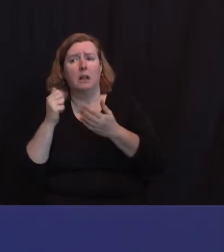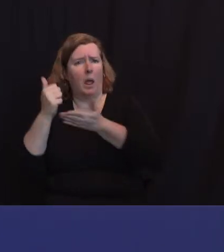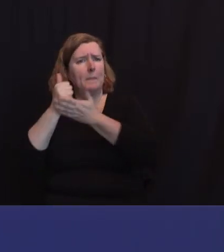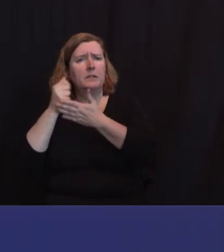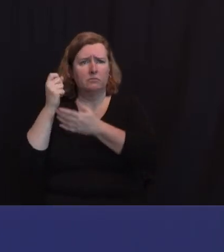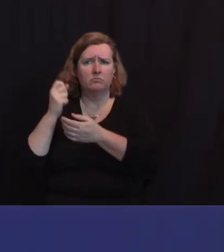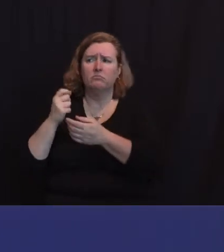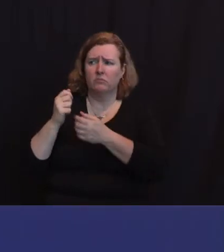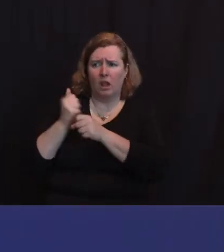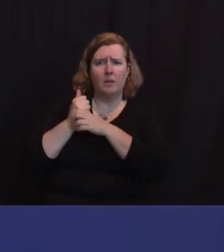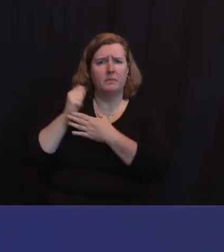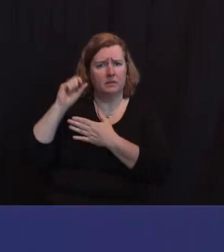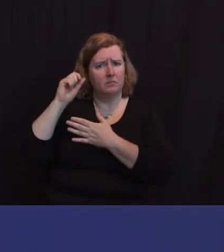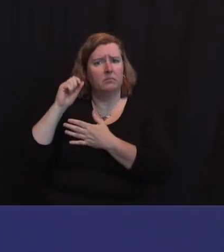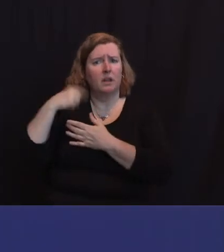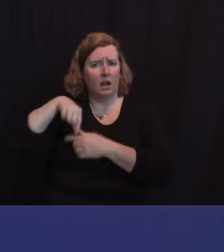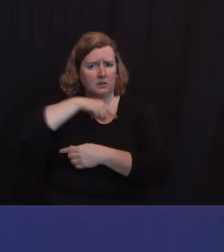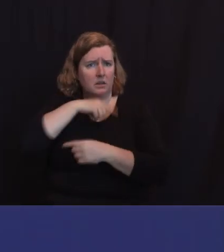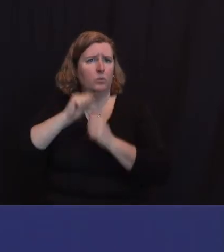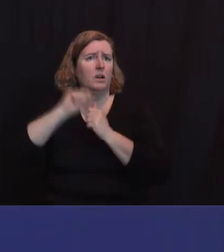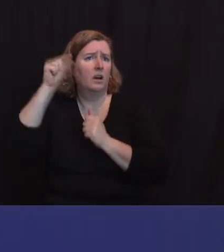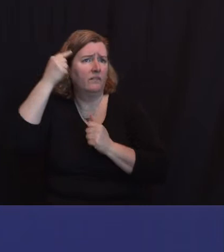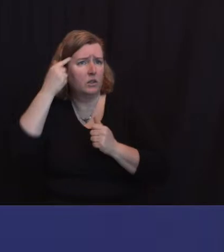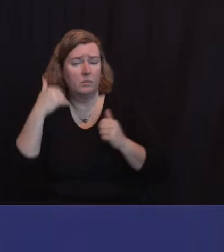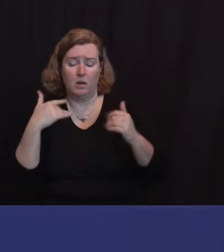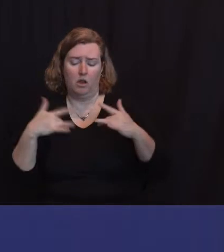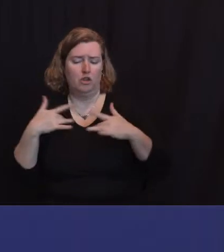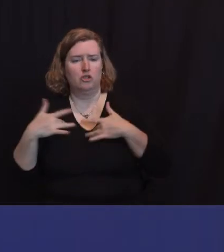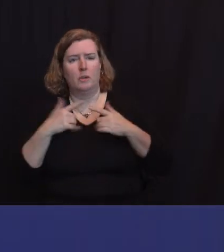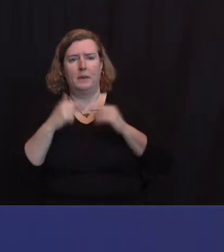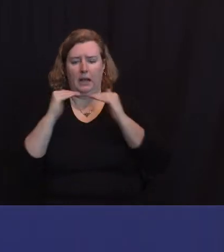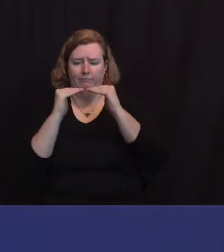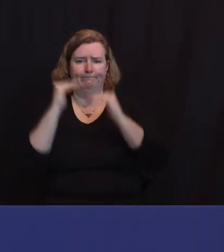situations, but I do worry about inequities, et cetera.